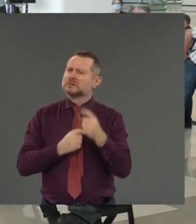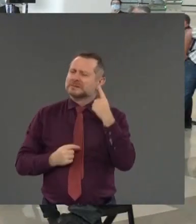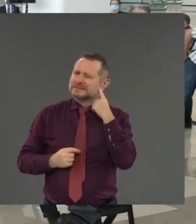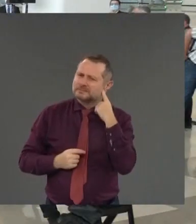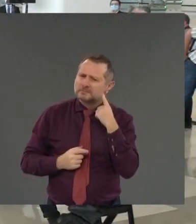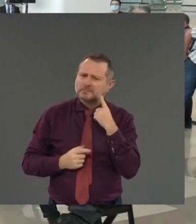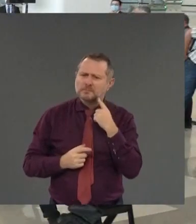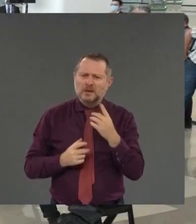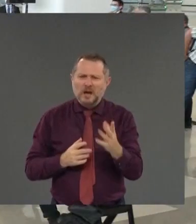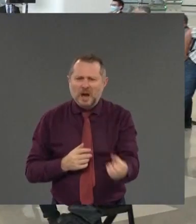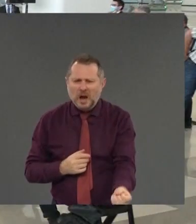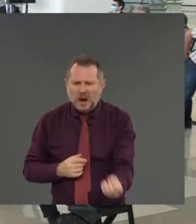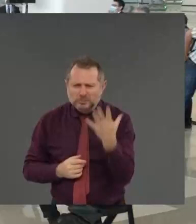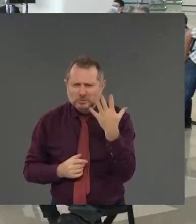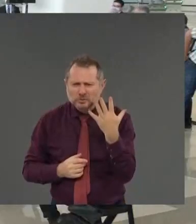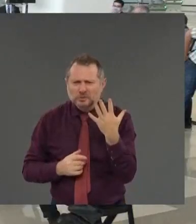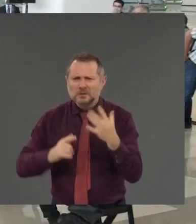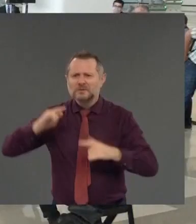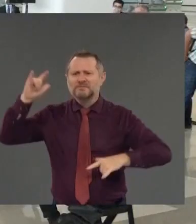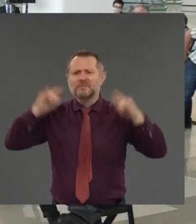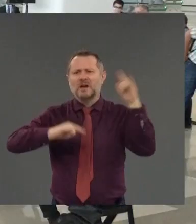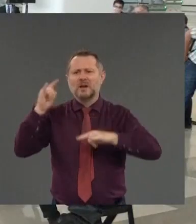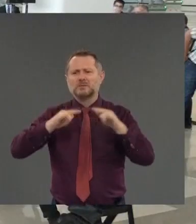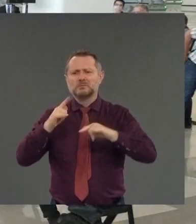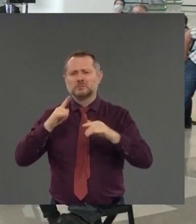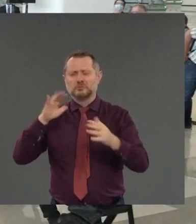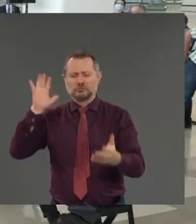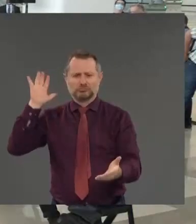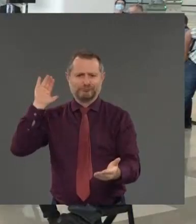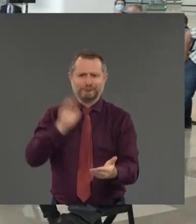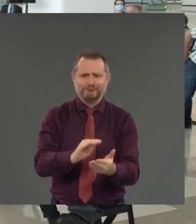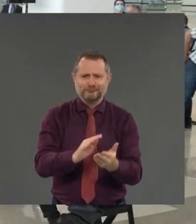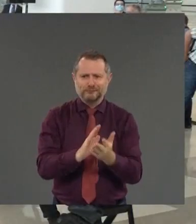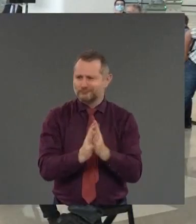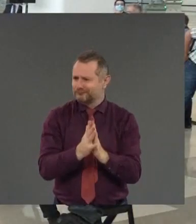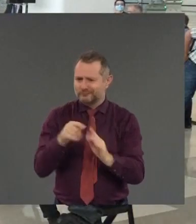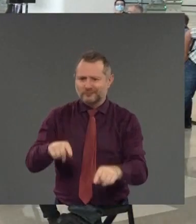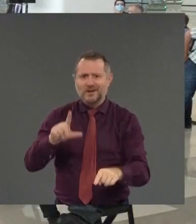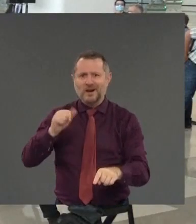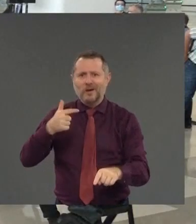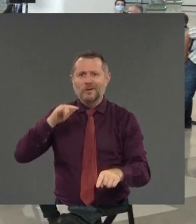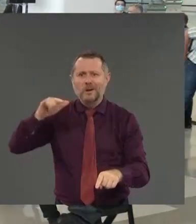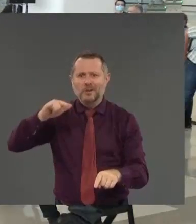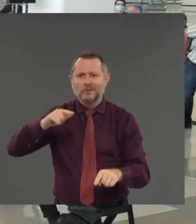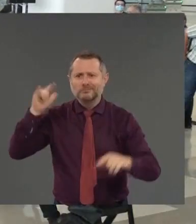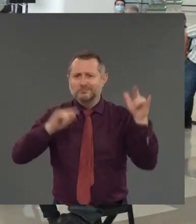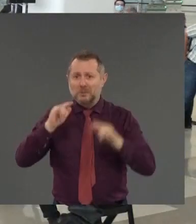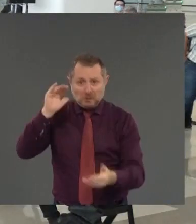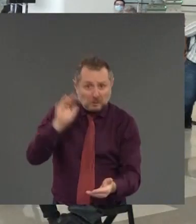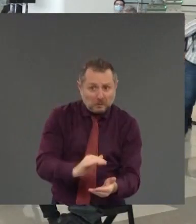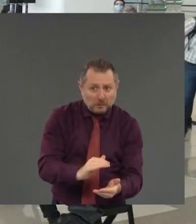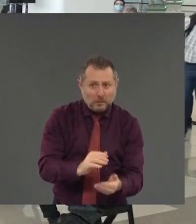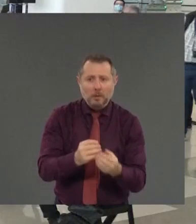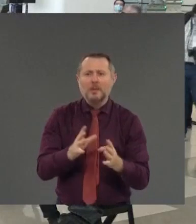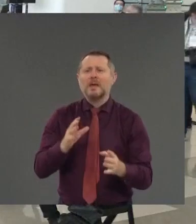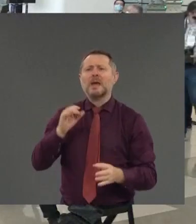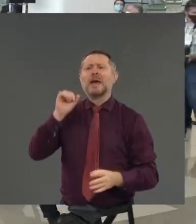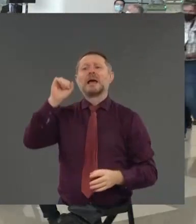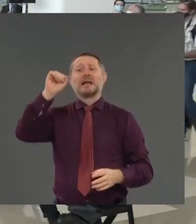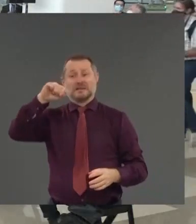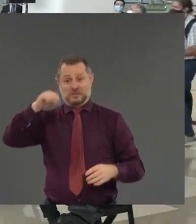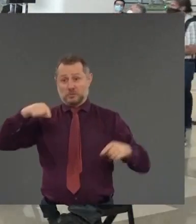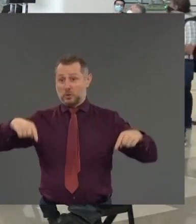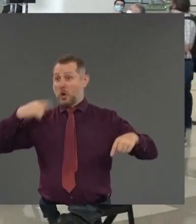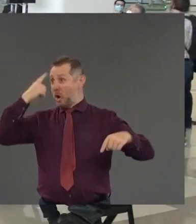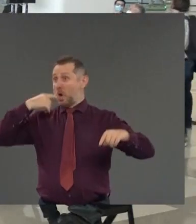traffic down at LaGuardia? And also to assure folks who might doubt, yeah, this looks great, but when is it really going to be needed?